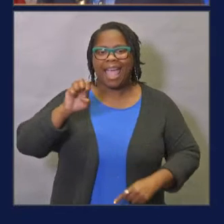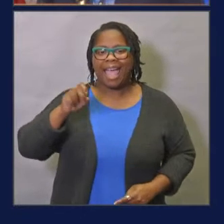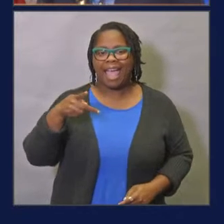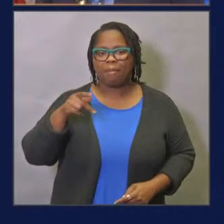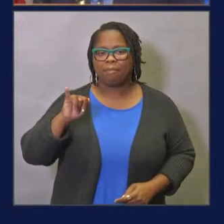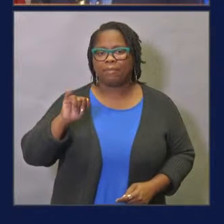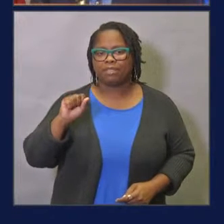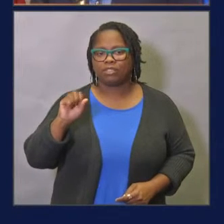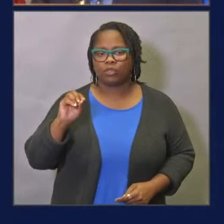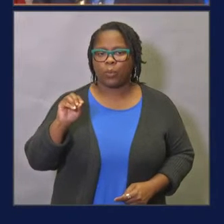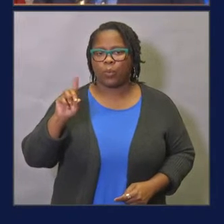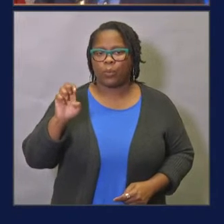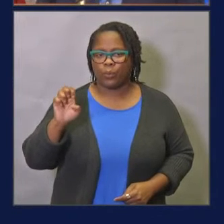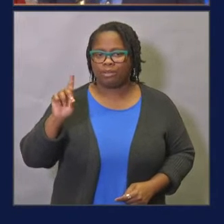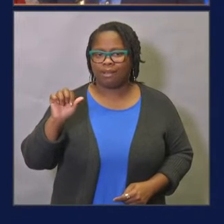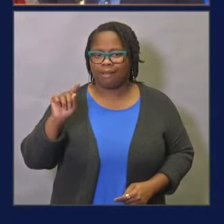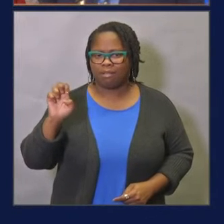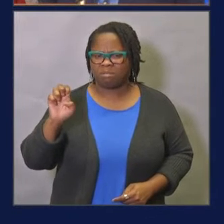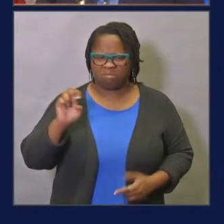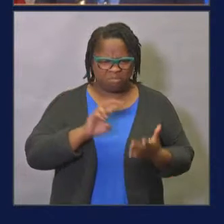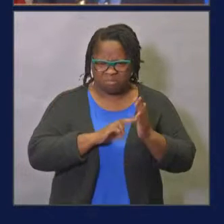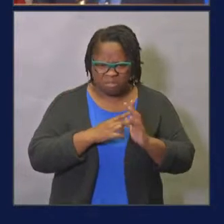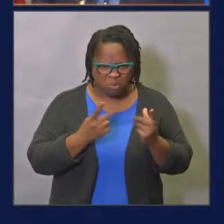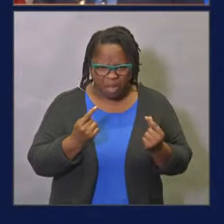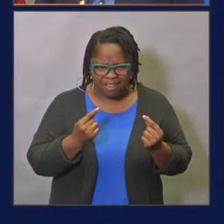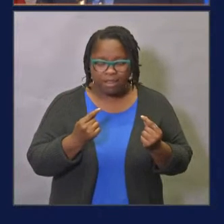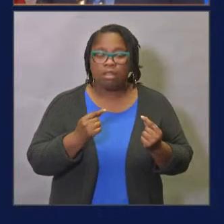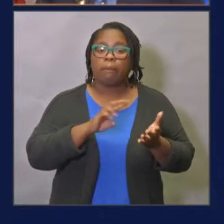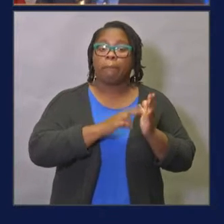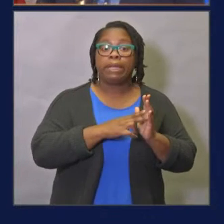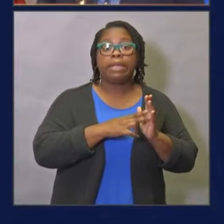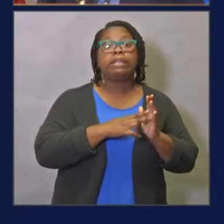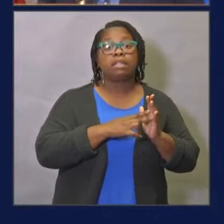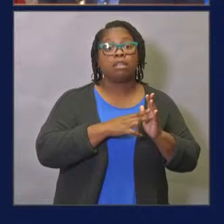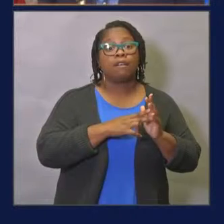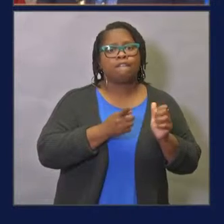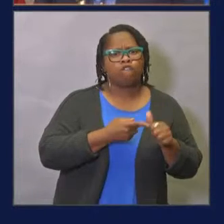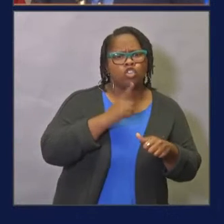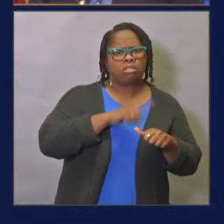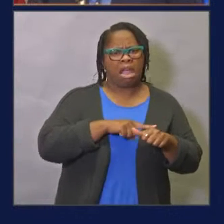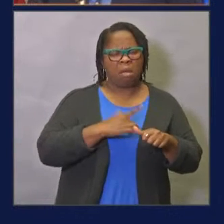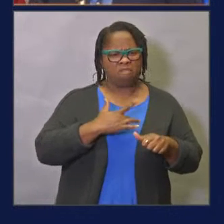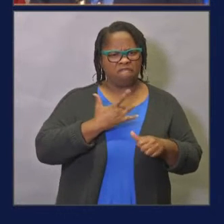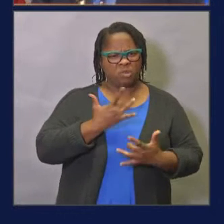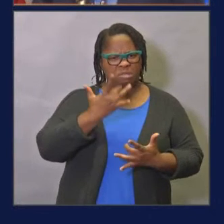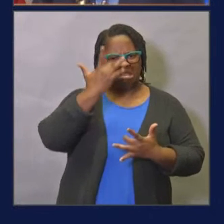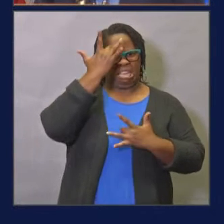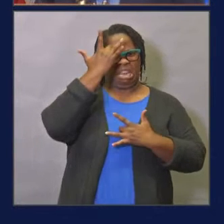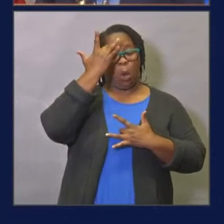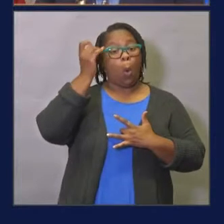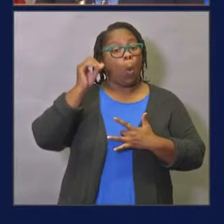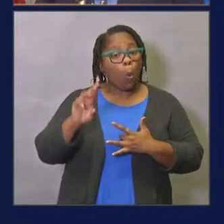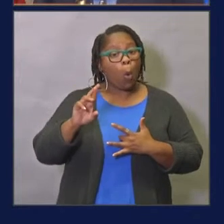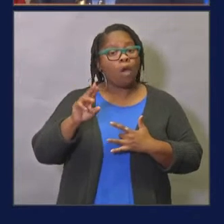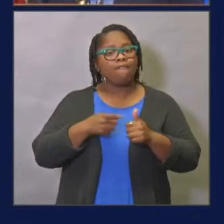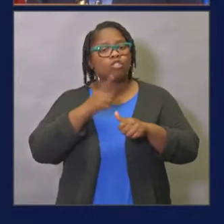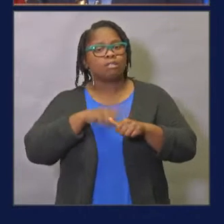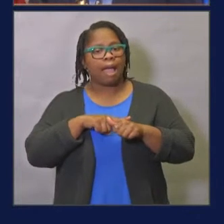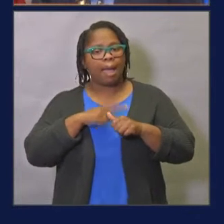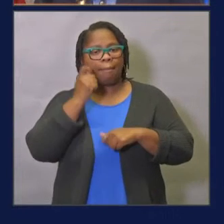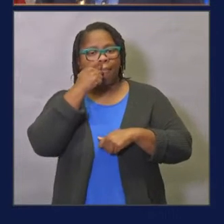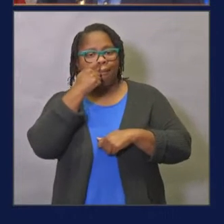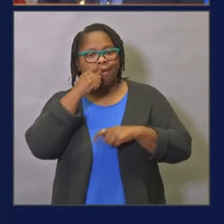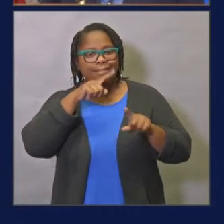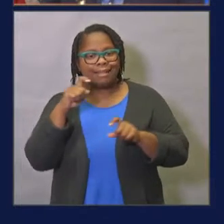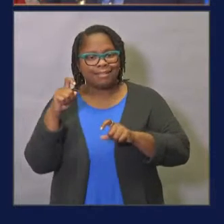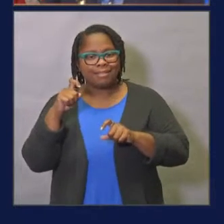reminder, episode date is the date a person took a test or first experienced COVID-19 symptoms. And as you can see on this graph,